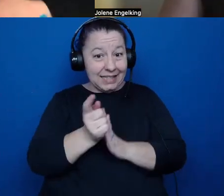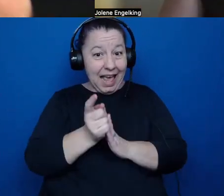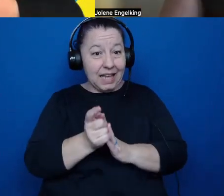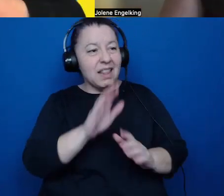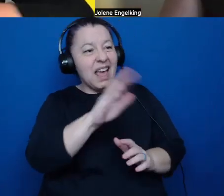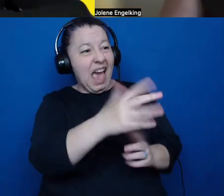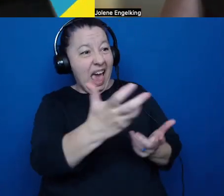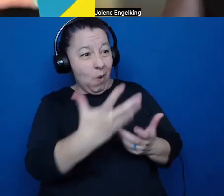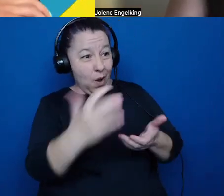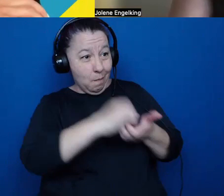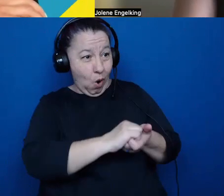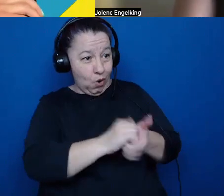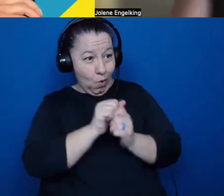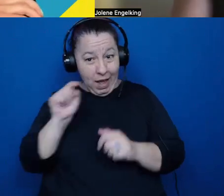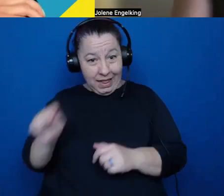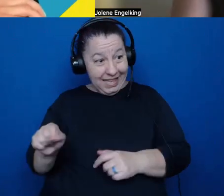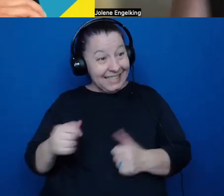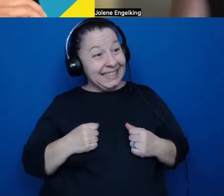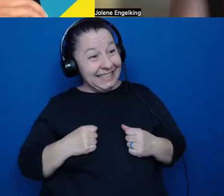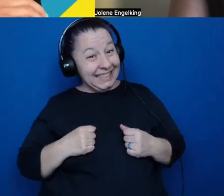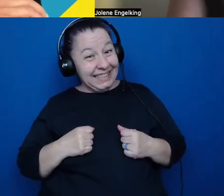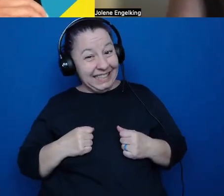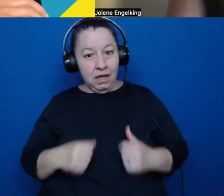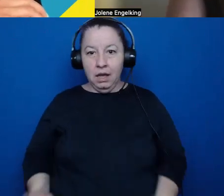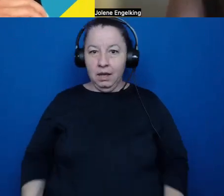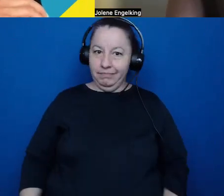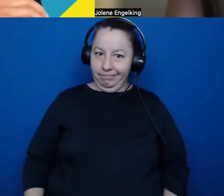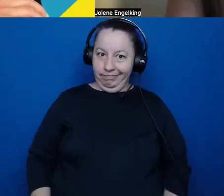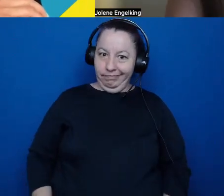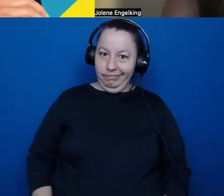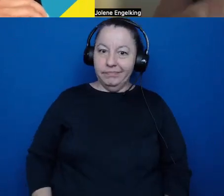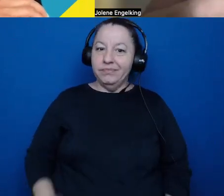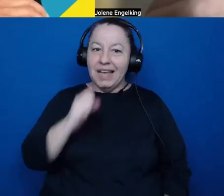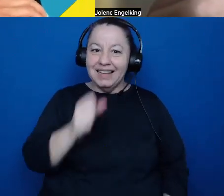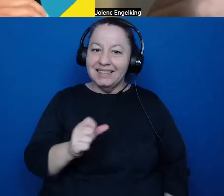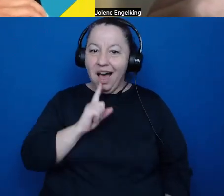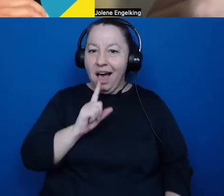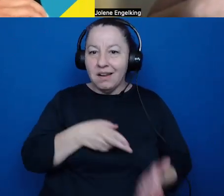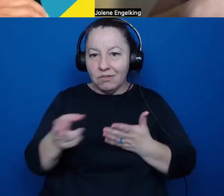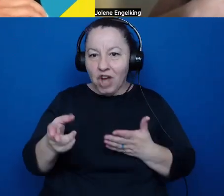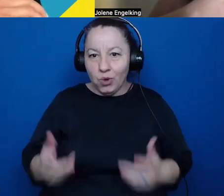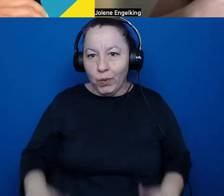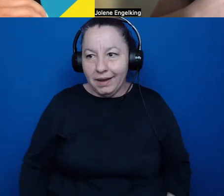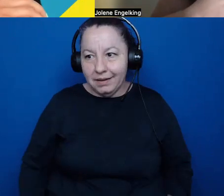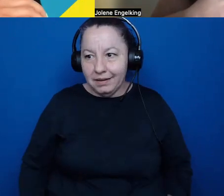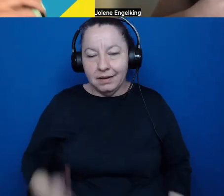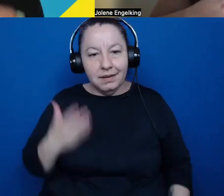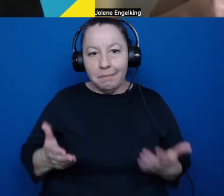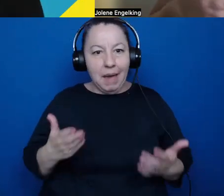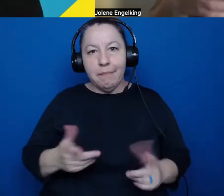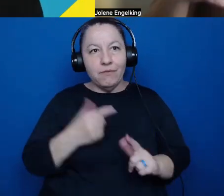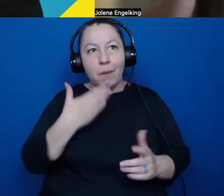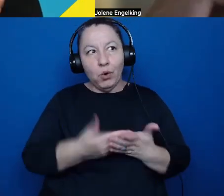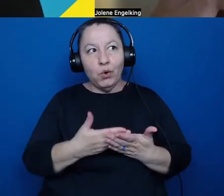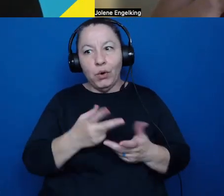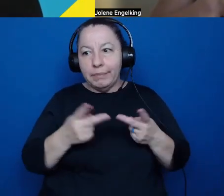our partner and work on this, right? And it's not genuine. I mean, it may be coming from a good place and a good intention,